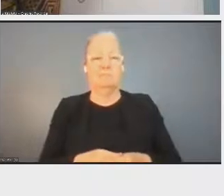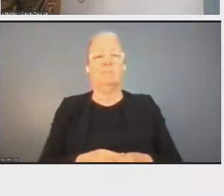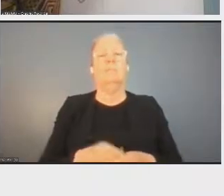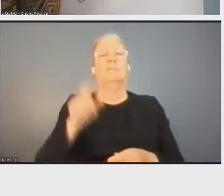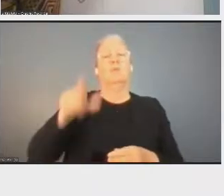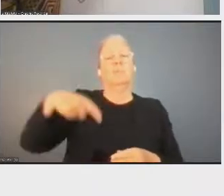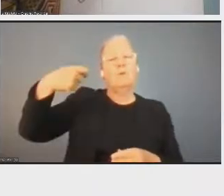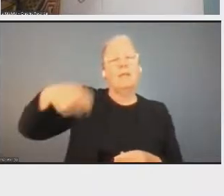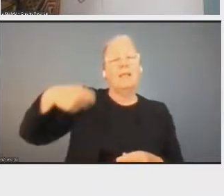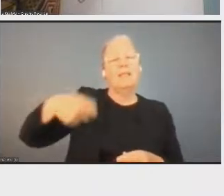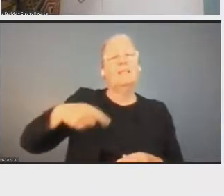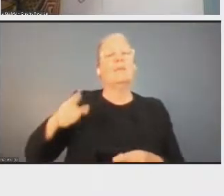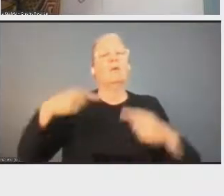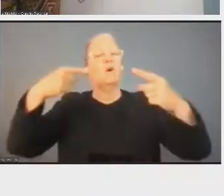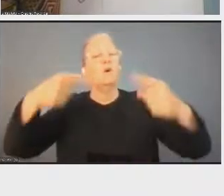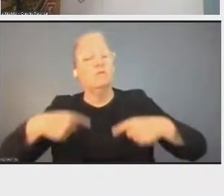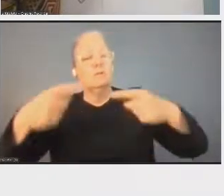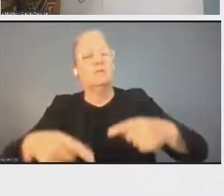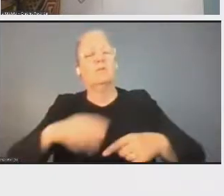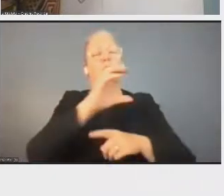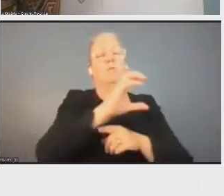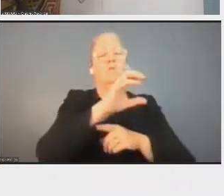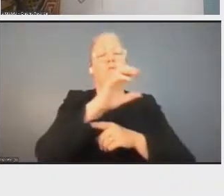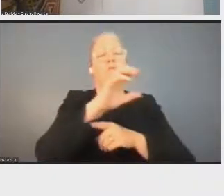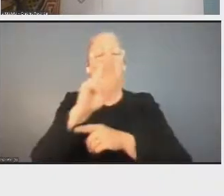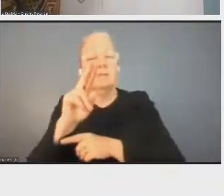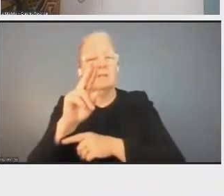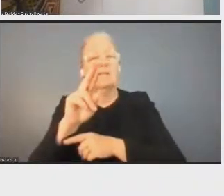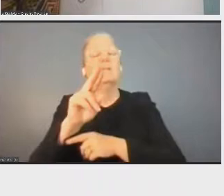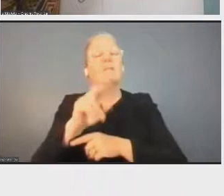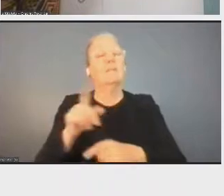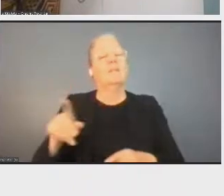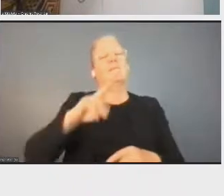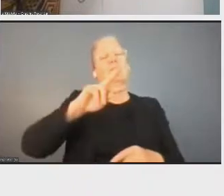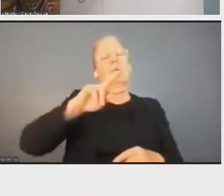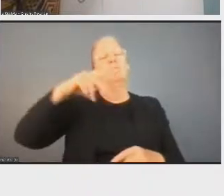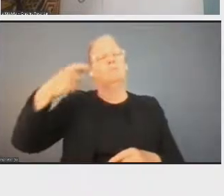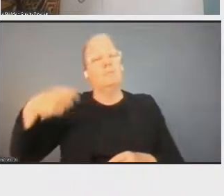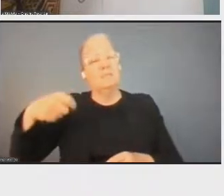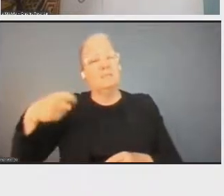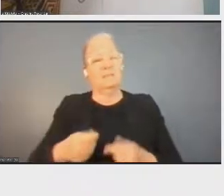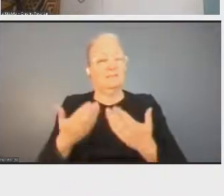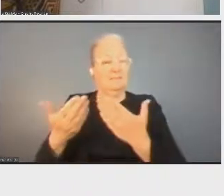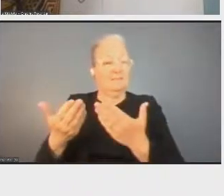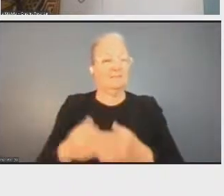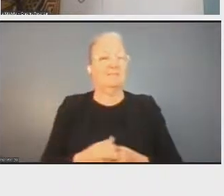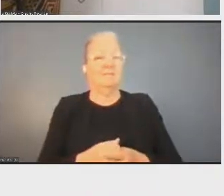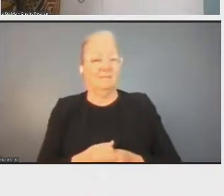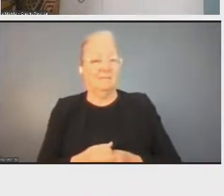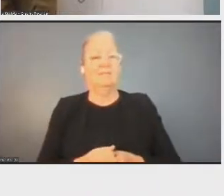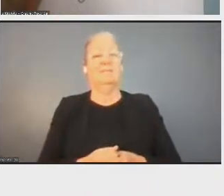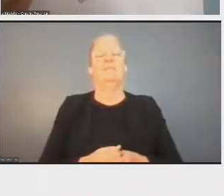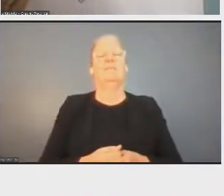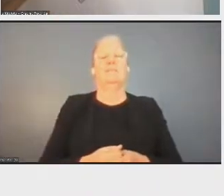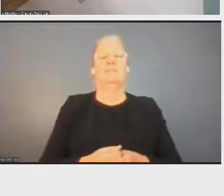Costa Rica, Epsi Campbell. La Honorable Vice President of Costa Rica, Epsi Campbell. Honorable Vice President of Uruguay,